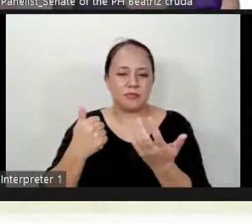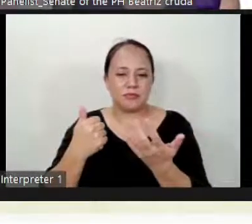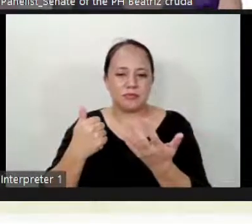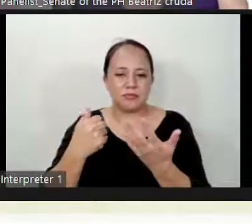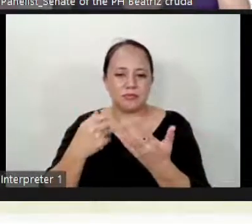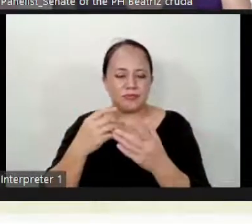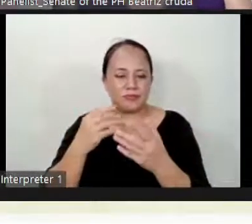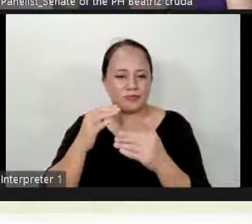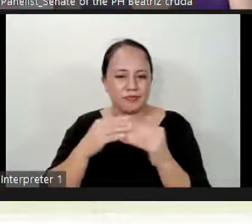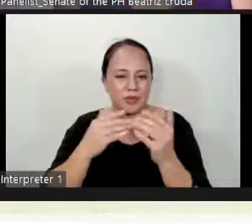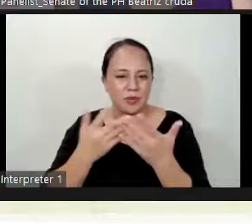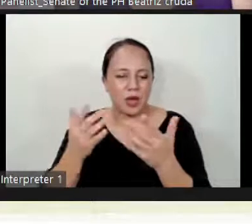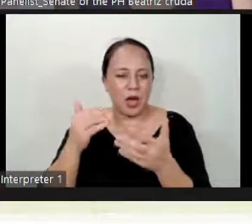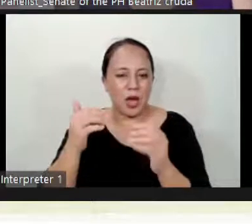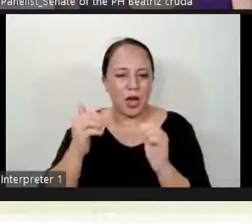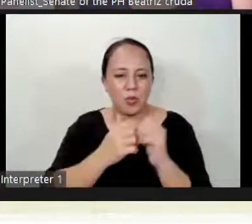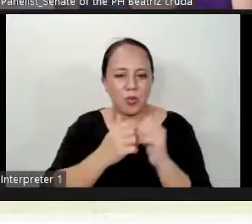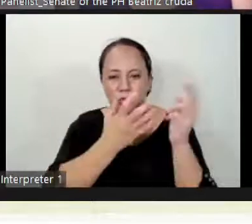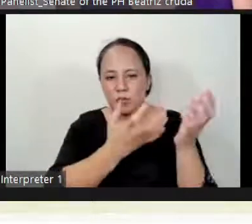to the